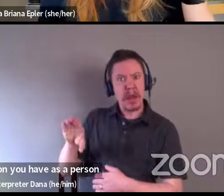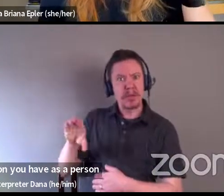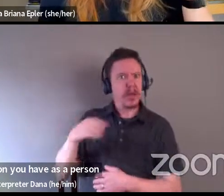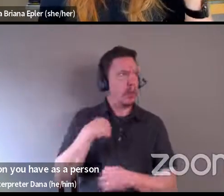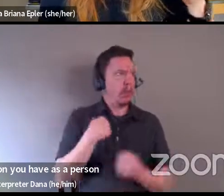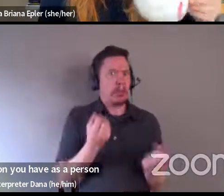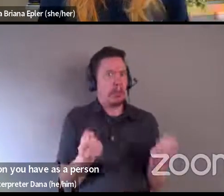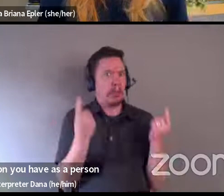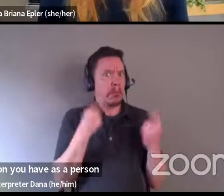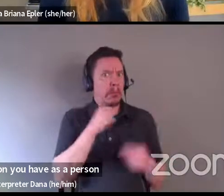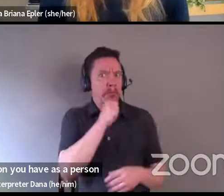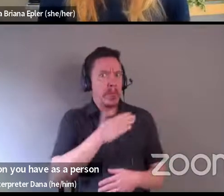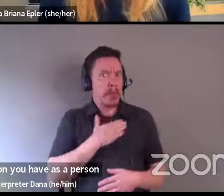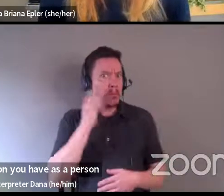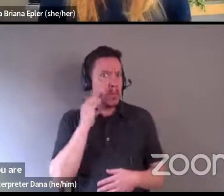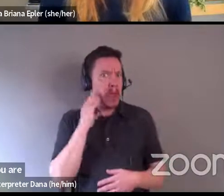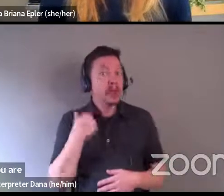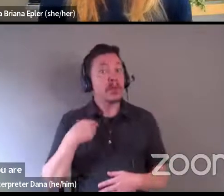friends who are,